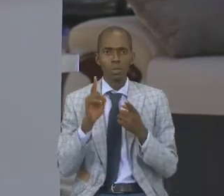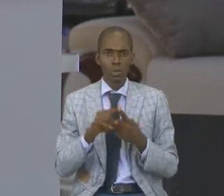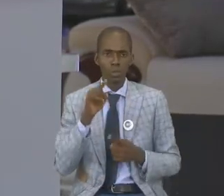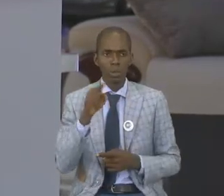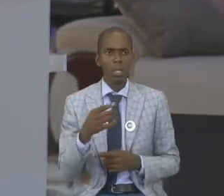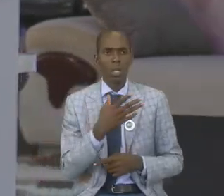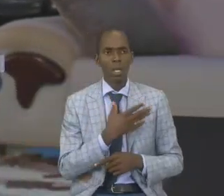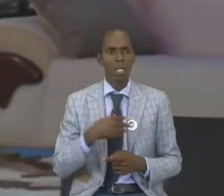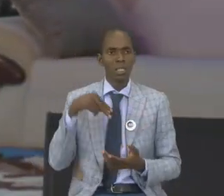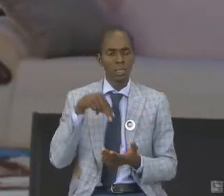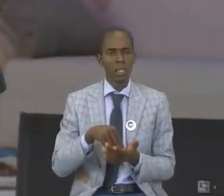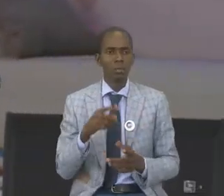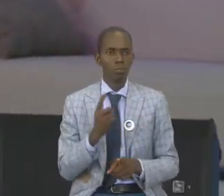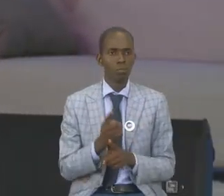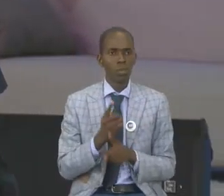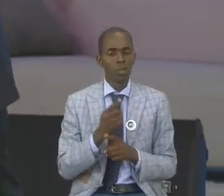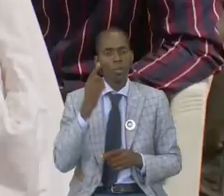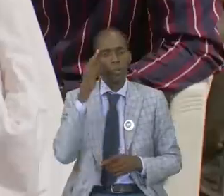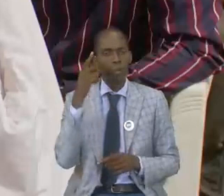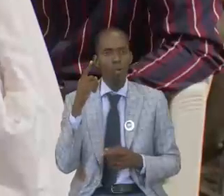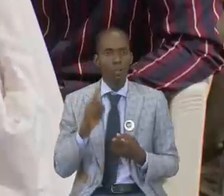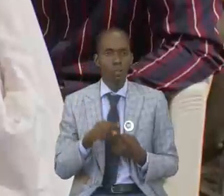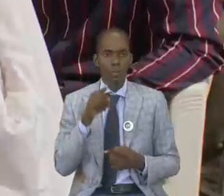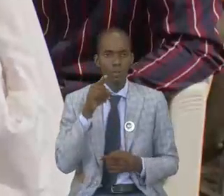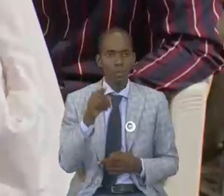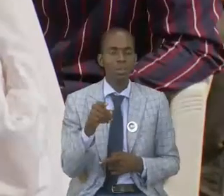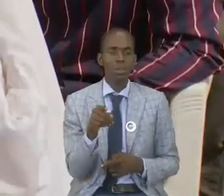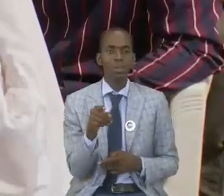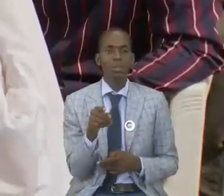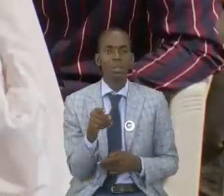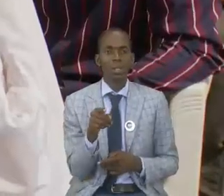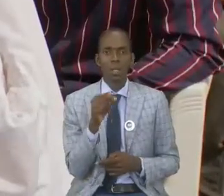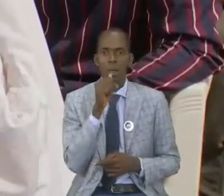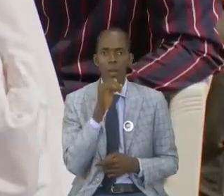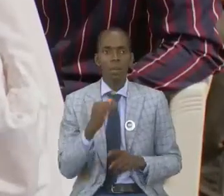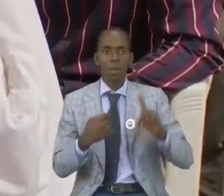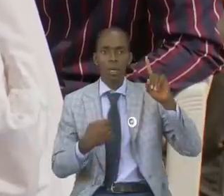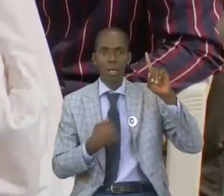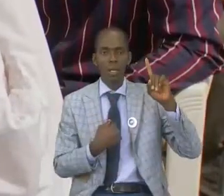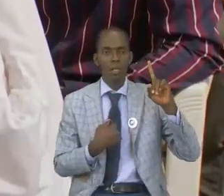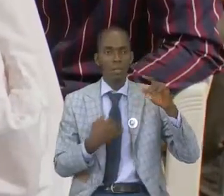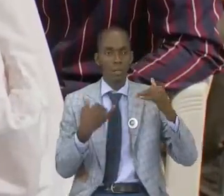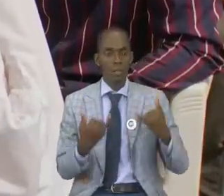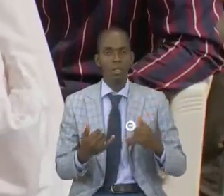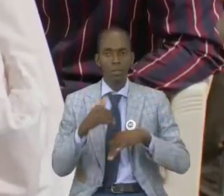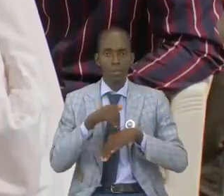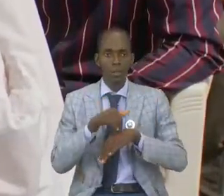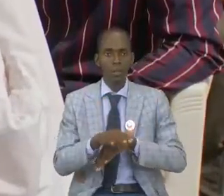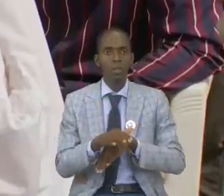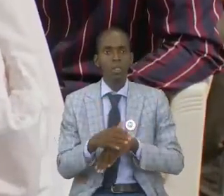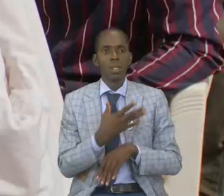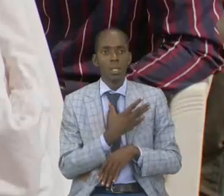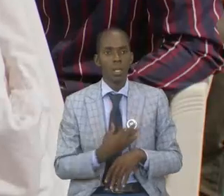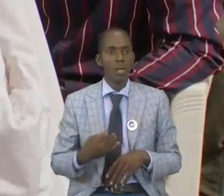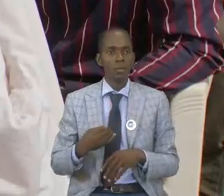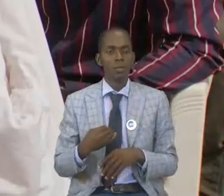and stand upright for unto thee. Am I now sent? And